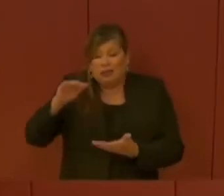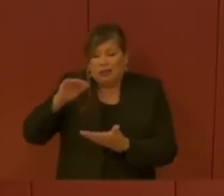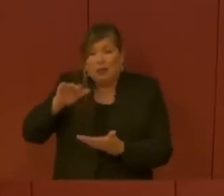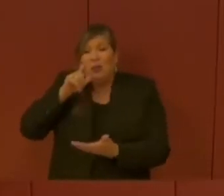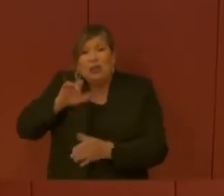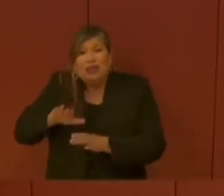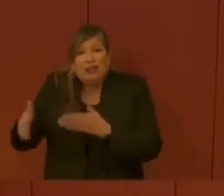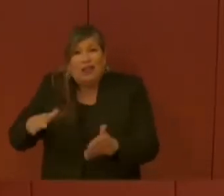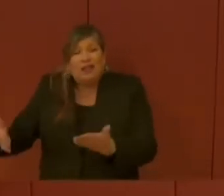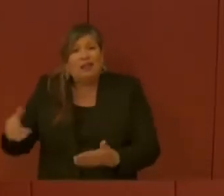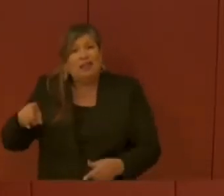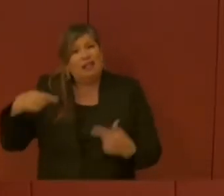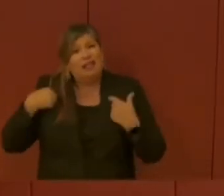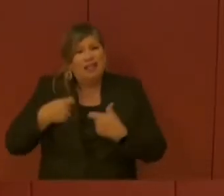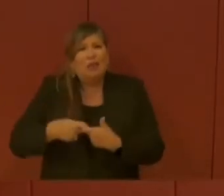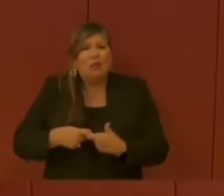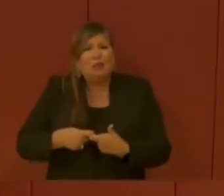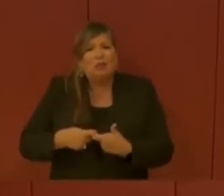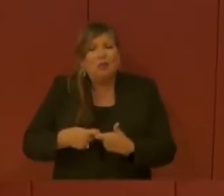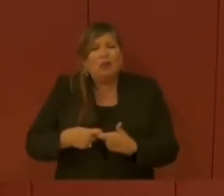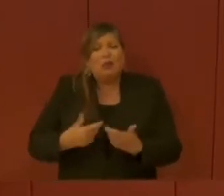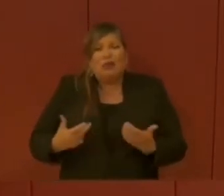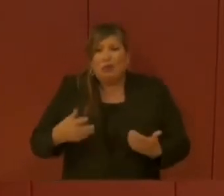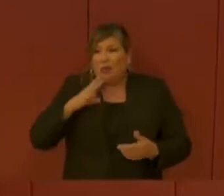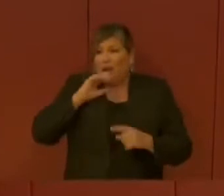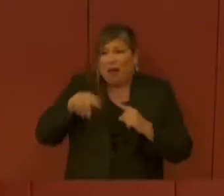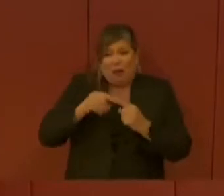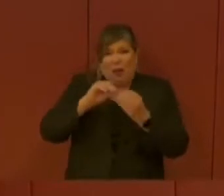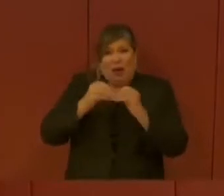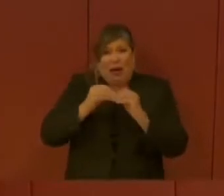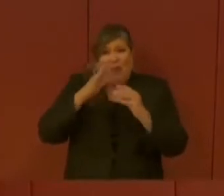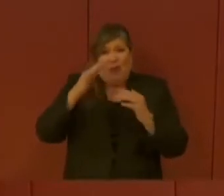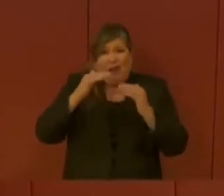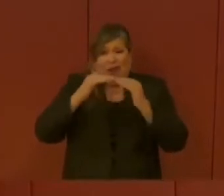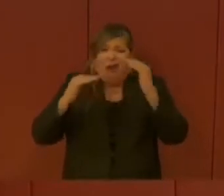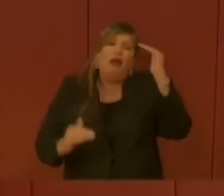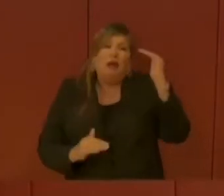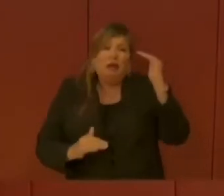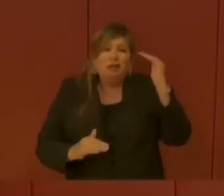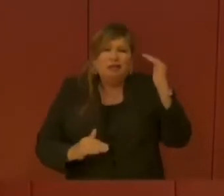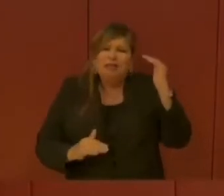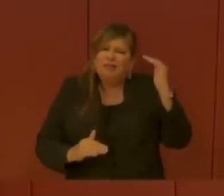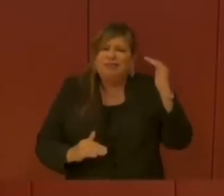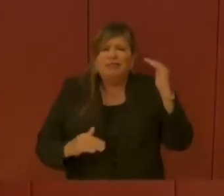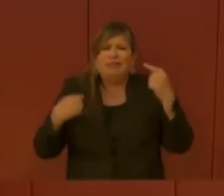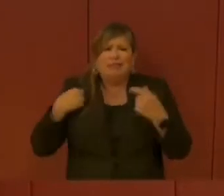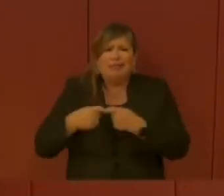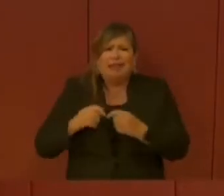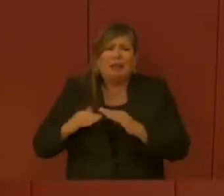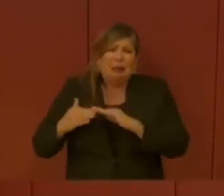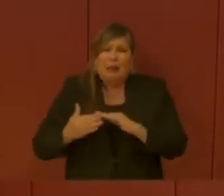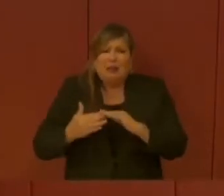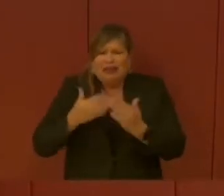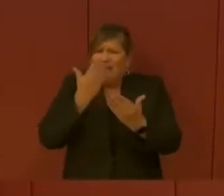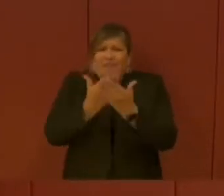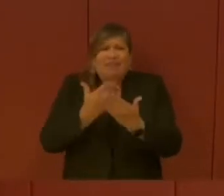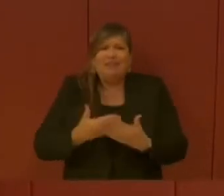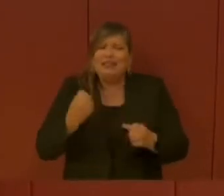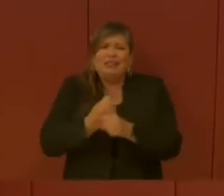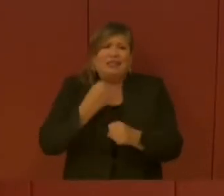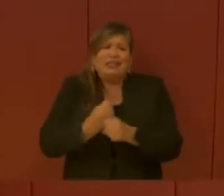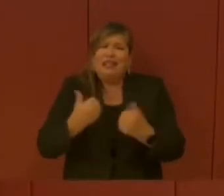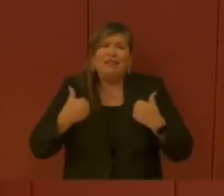rather assert, that the impact has been disproportionate, Latino community, those numbers bear fruit to that